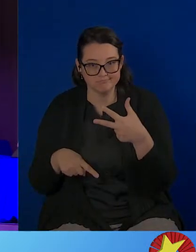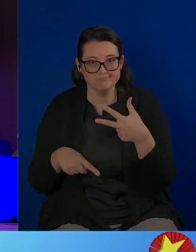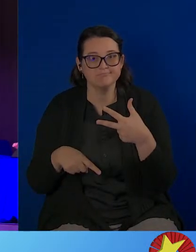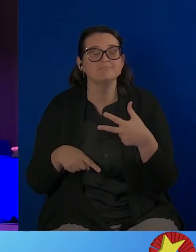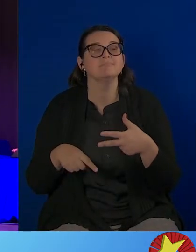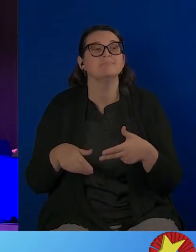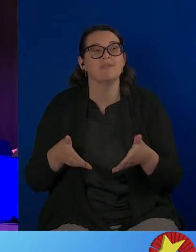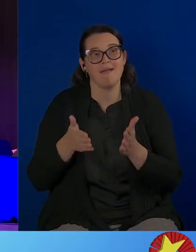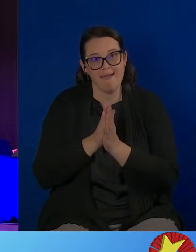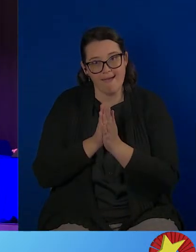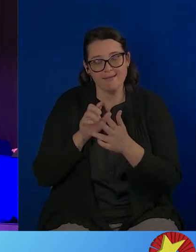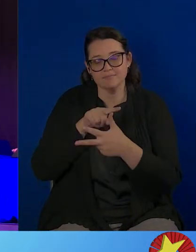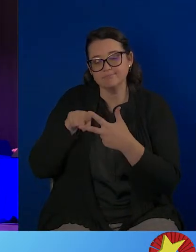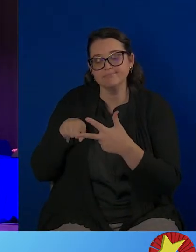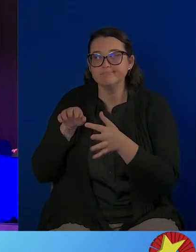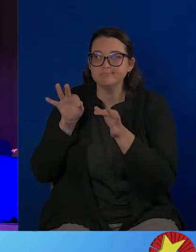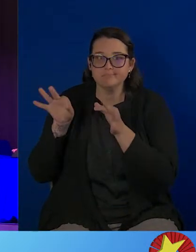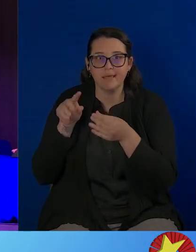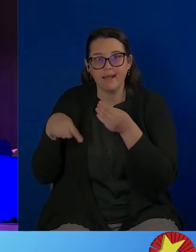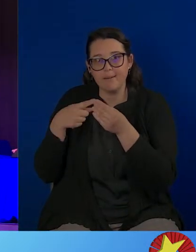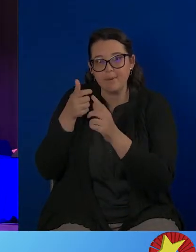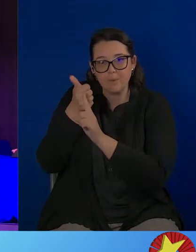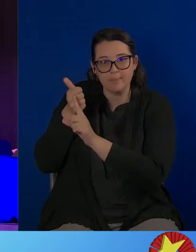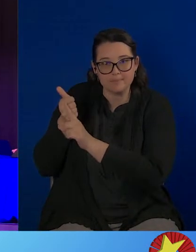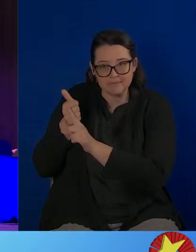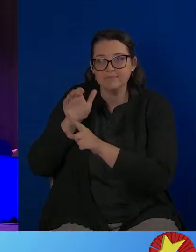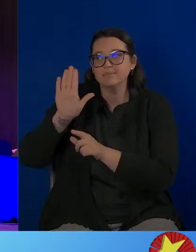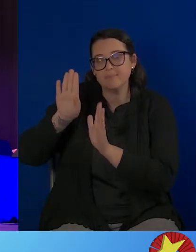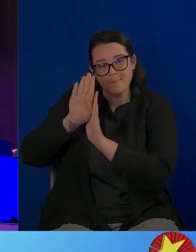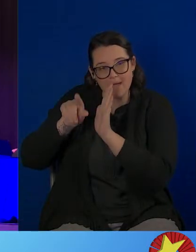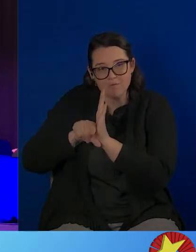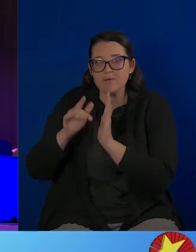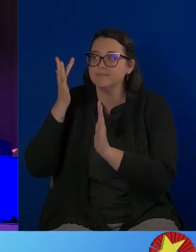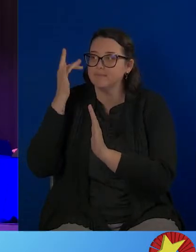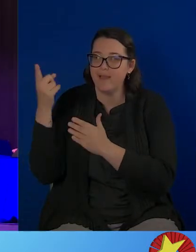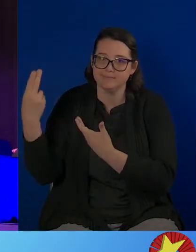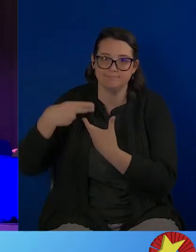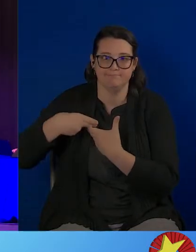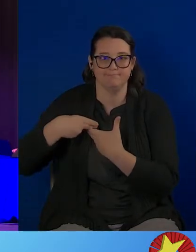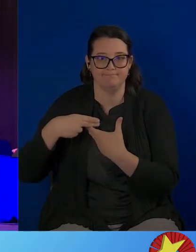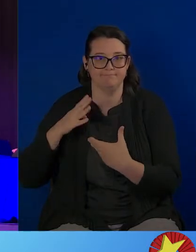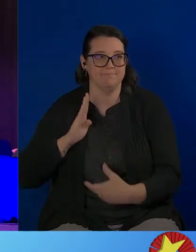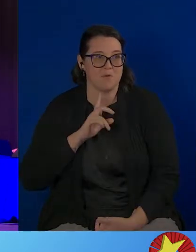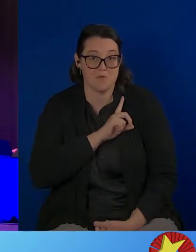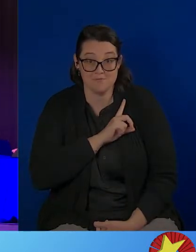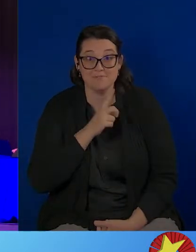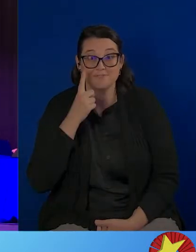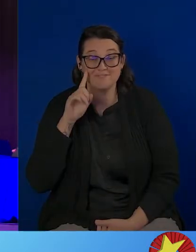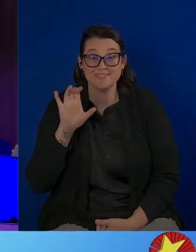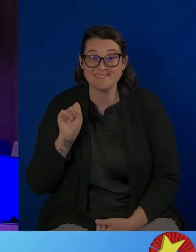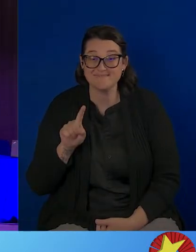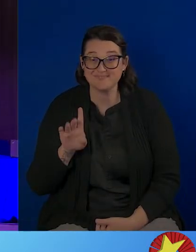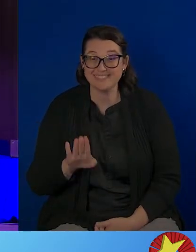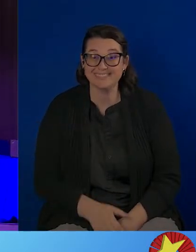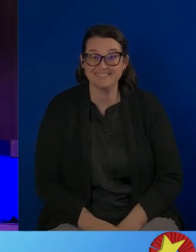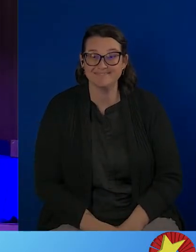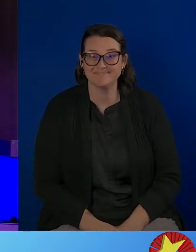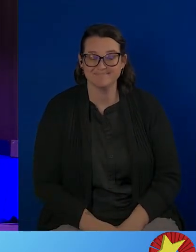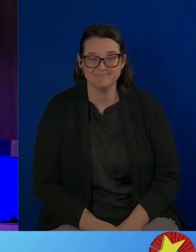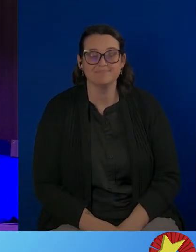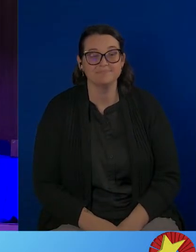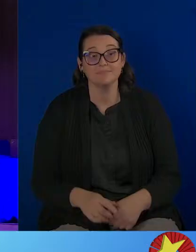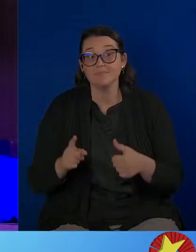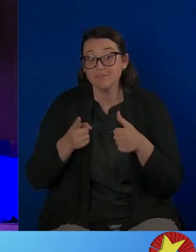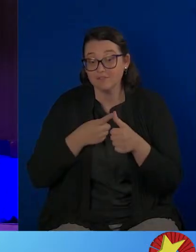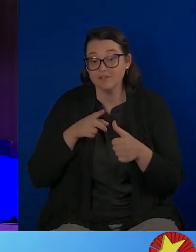bit of about themselves and their background and why they're here for ASDB. First, we're going to have